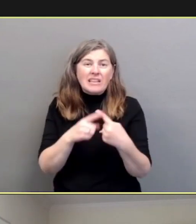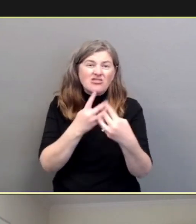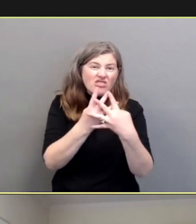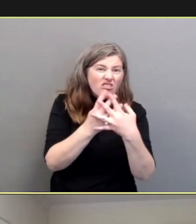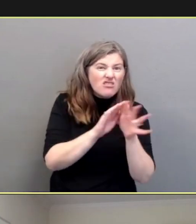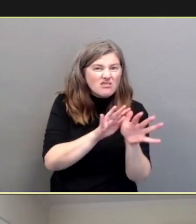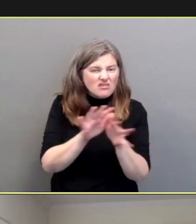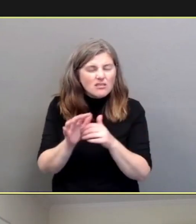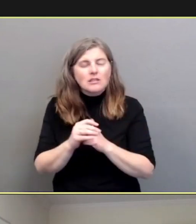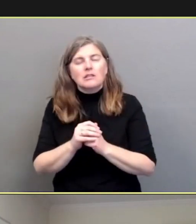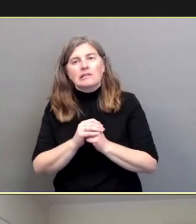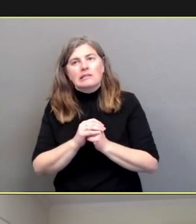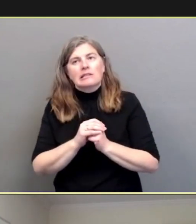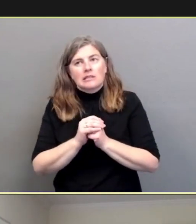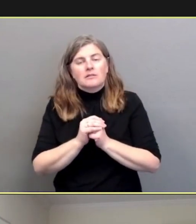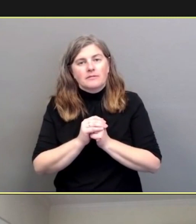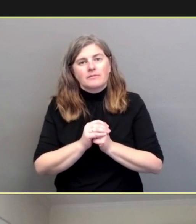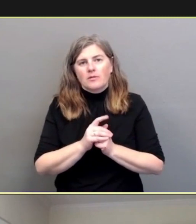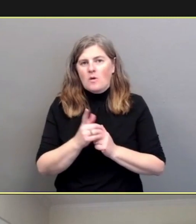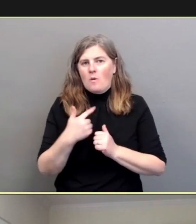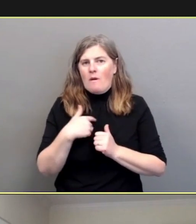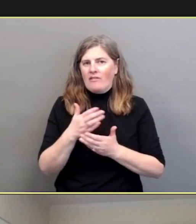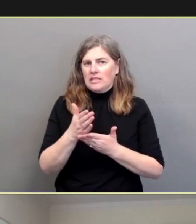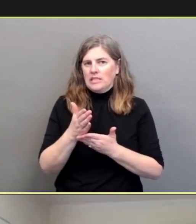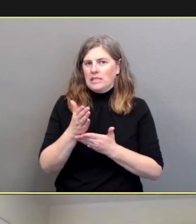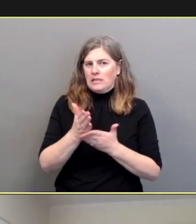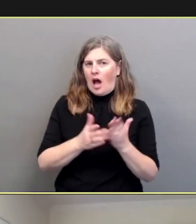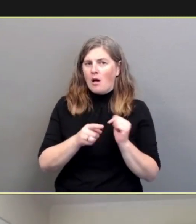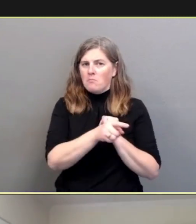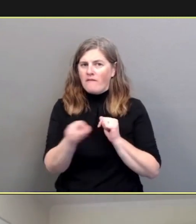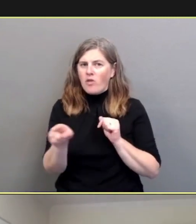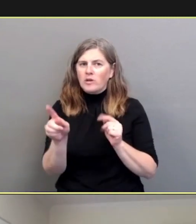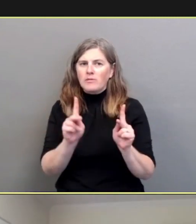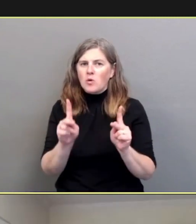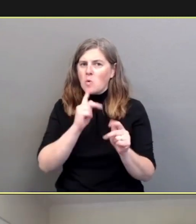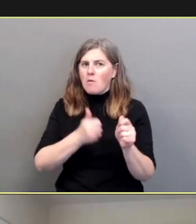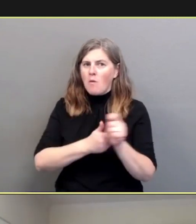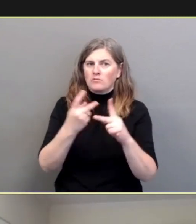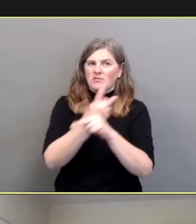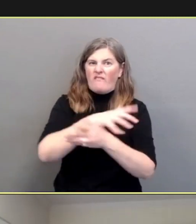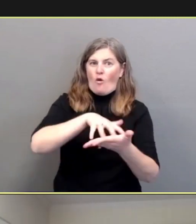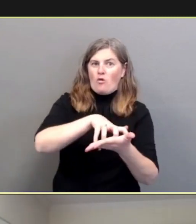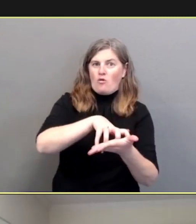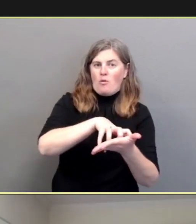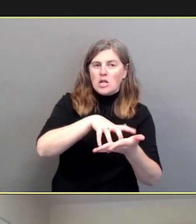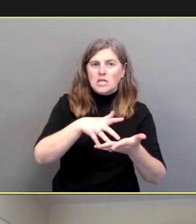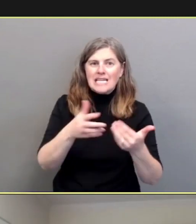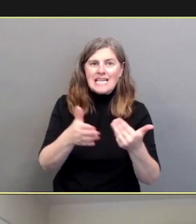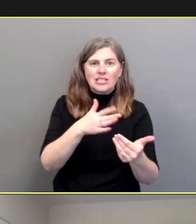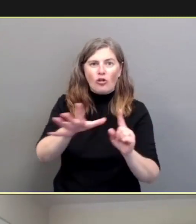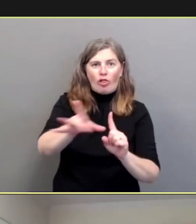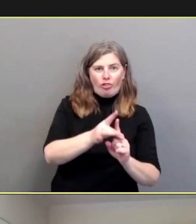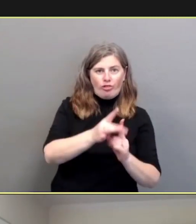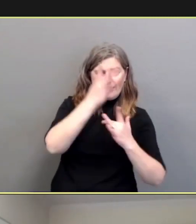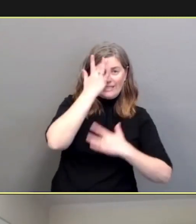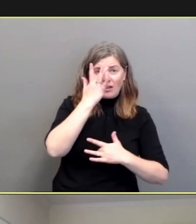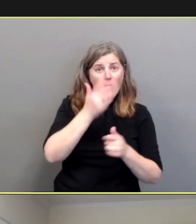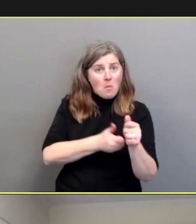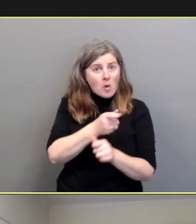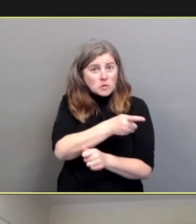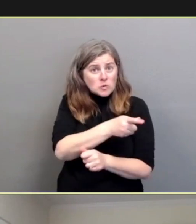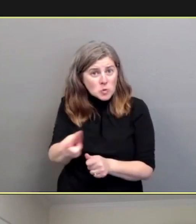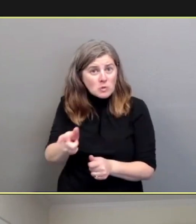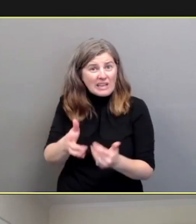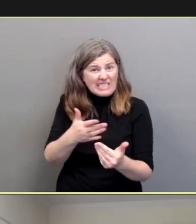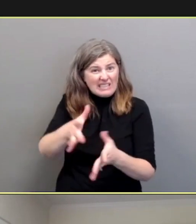facilities where we have some of our most vulnerable people, actually most of our most vulnerable people in New Mexico. And